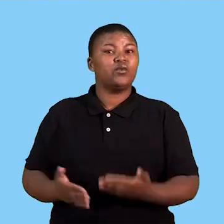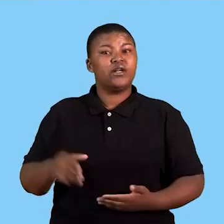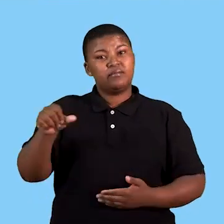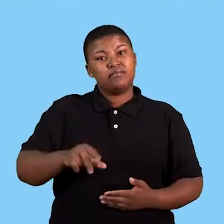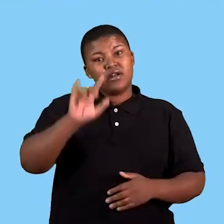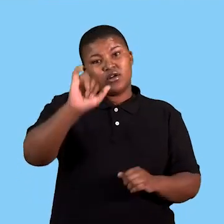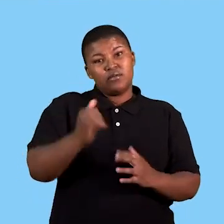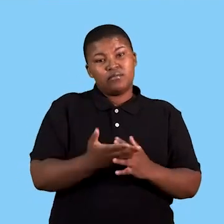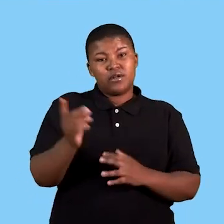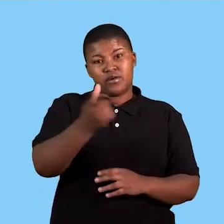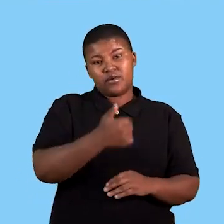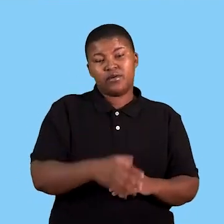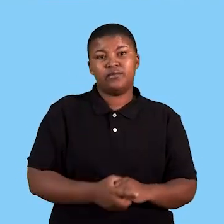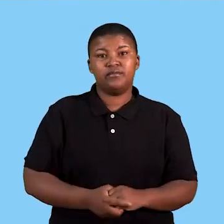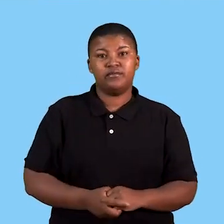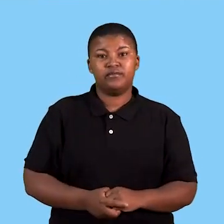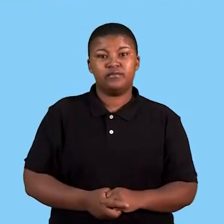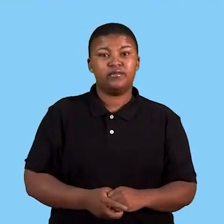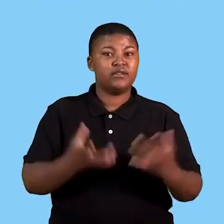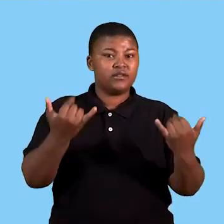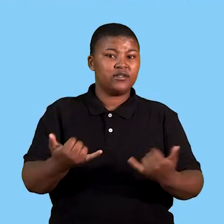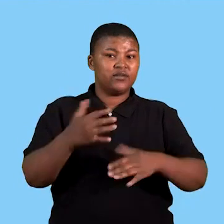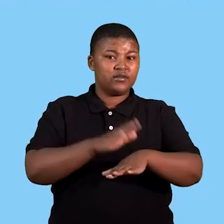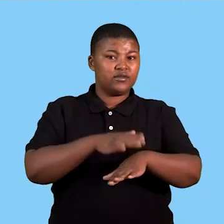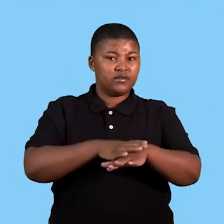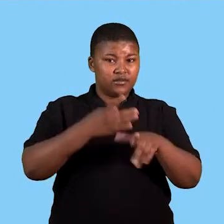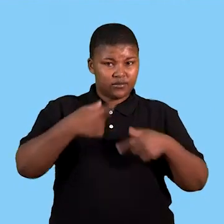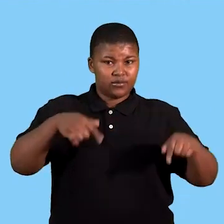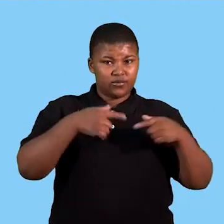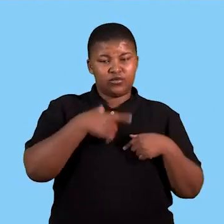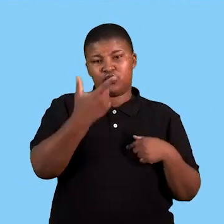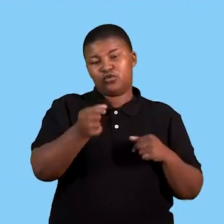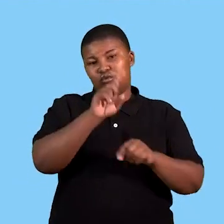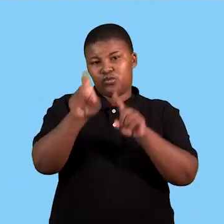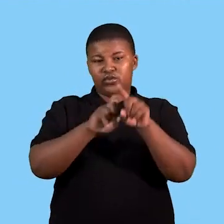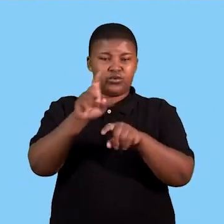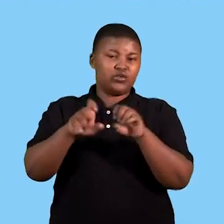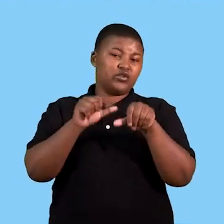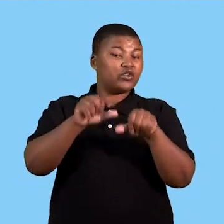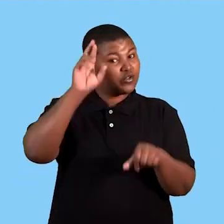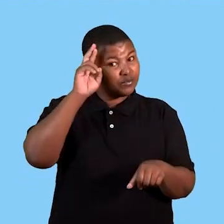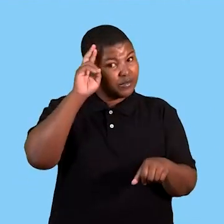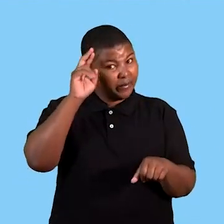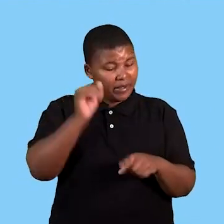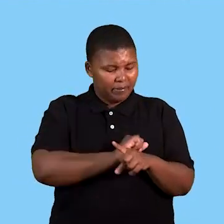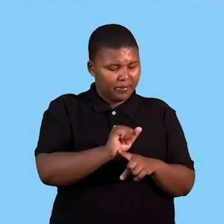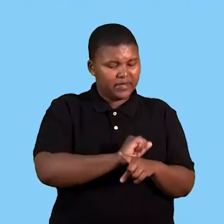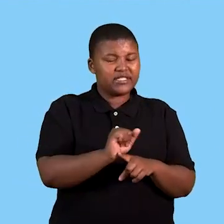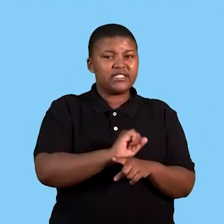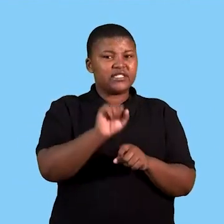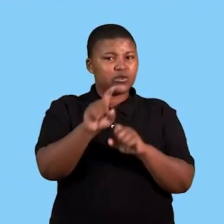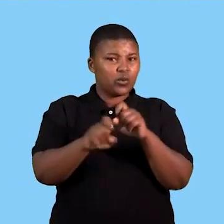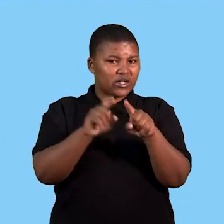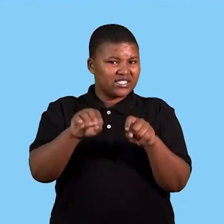Welcome back from your break, everybody. So it's time for us to look at our application questions. Now remember, application